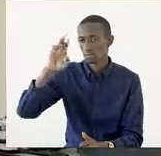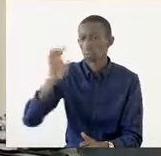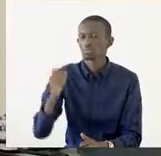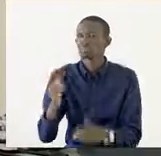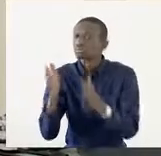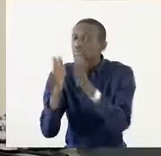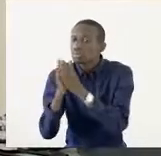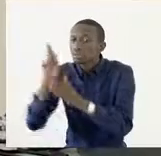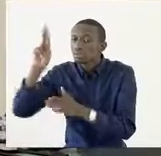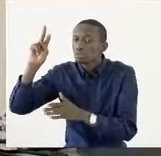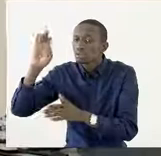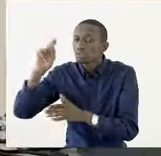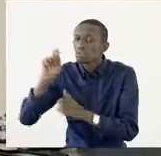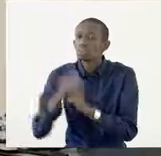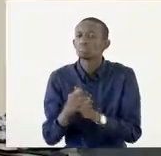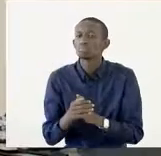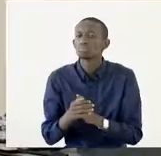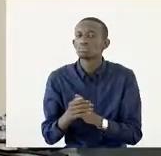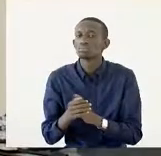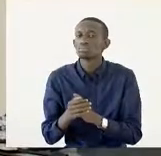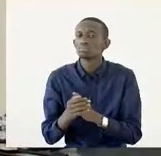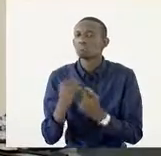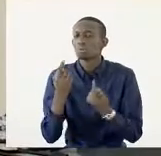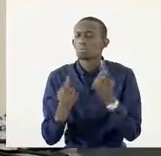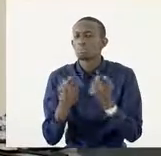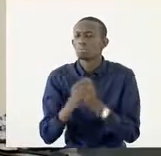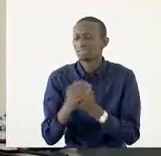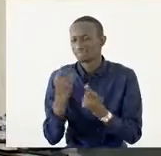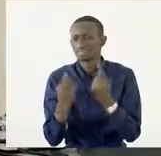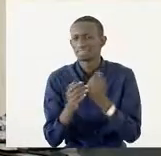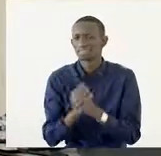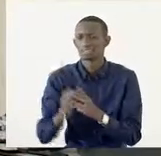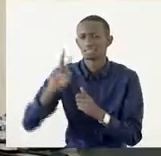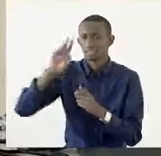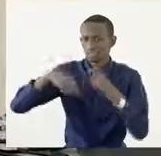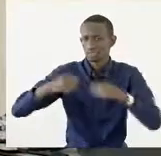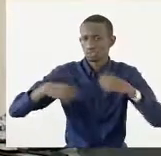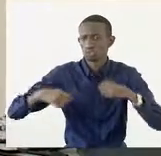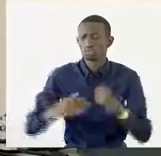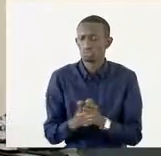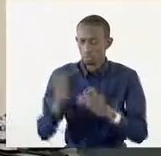undergo mainly some of the reactions that are undergone by